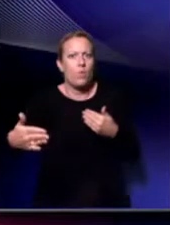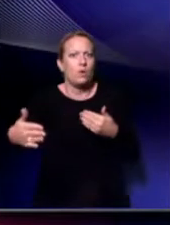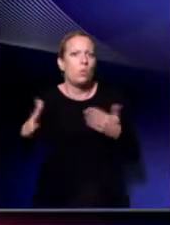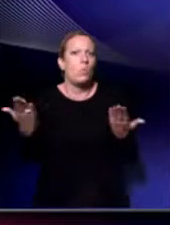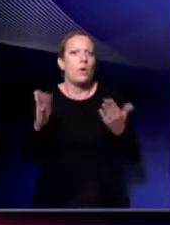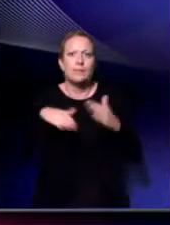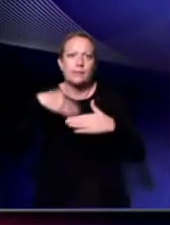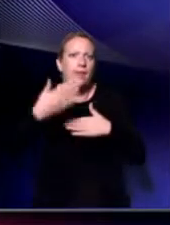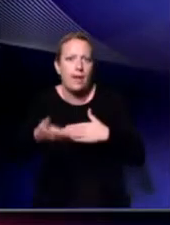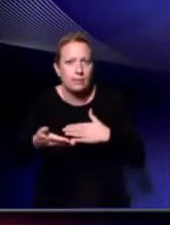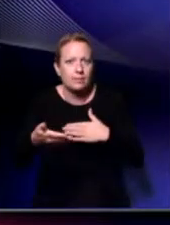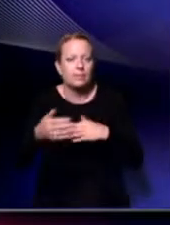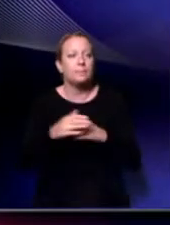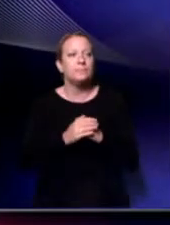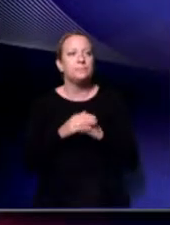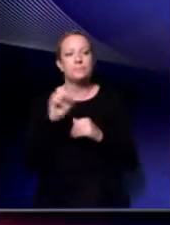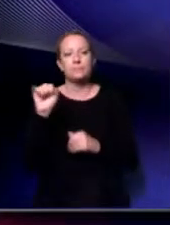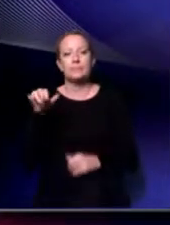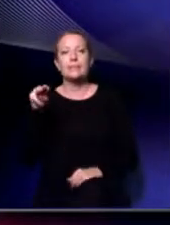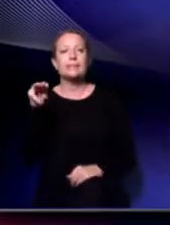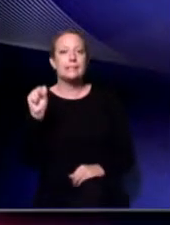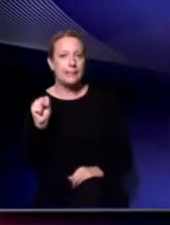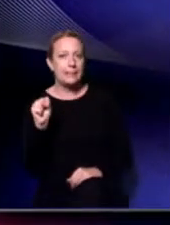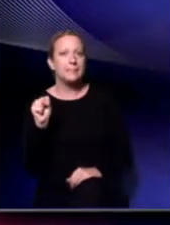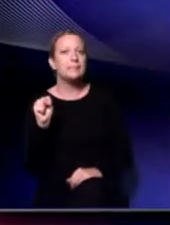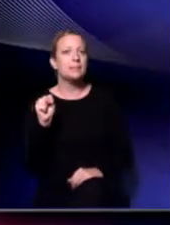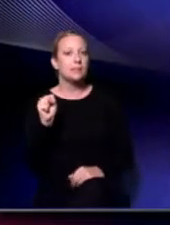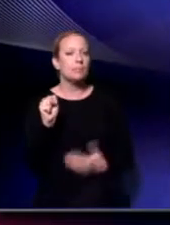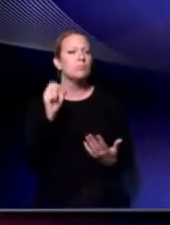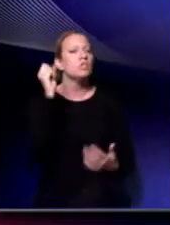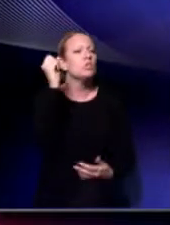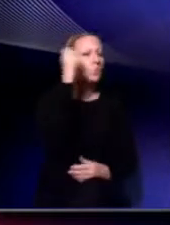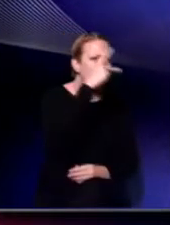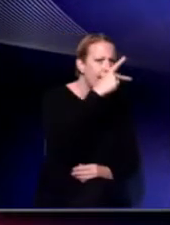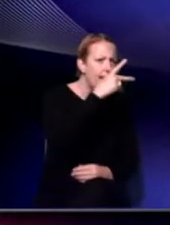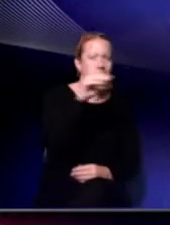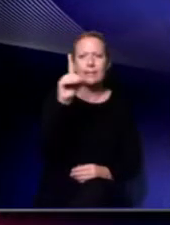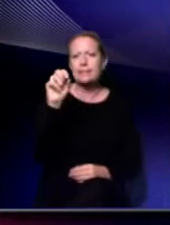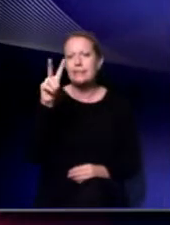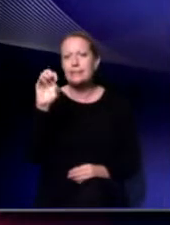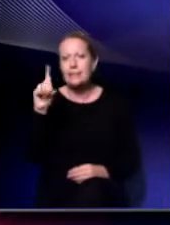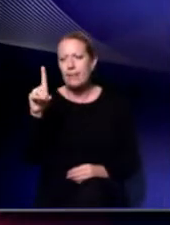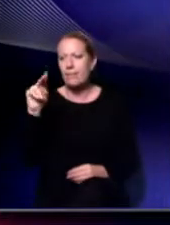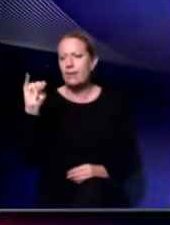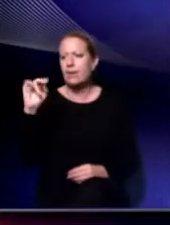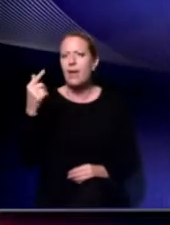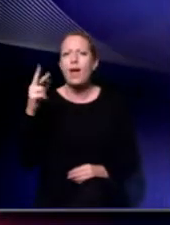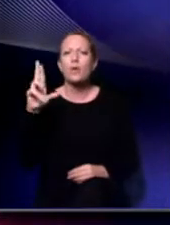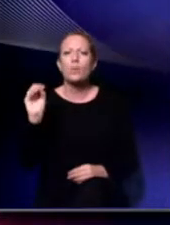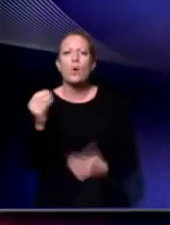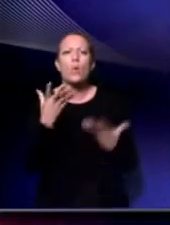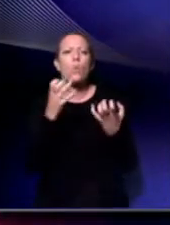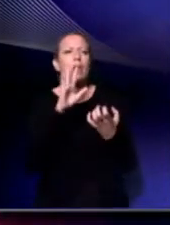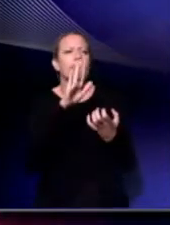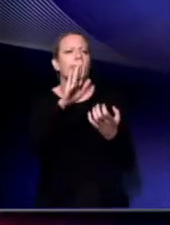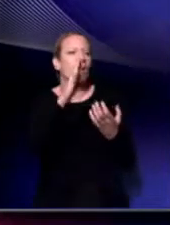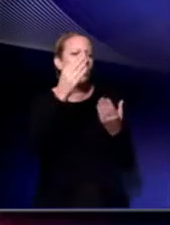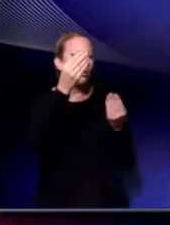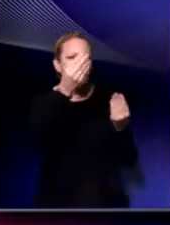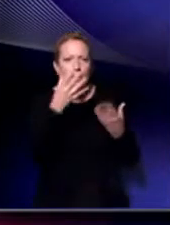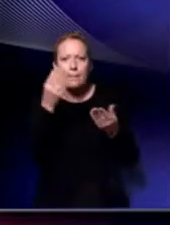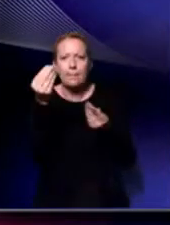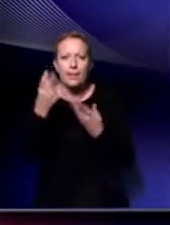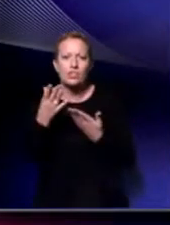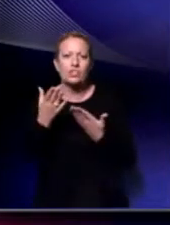Okay, well, how about we get their Sue Kay and David's input, and then we'll talk about that. We would likely need a motion at the next